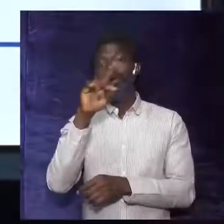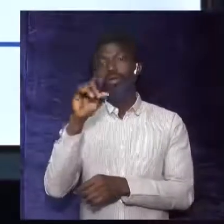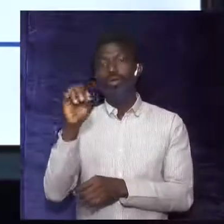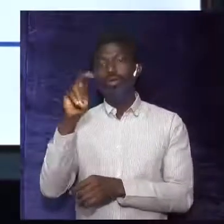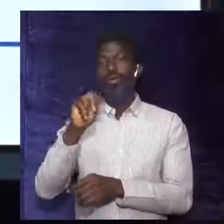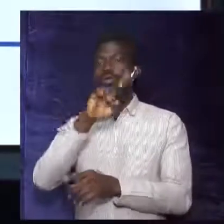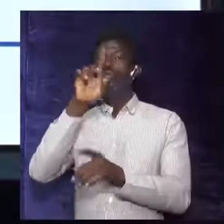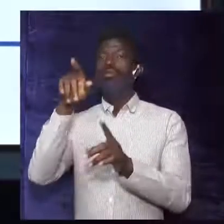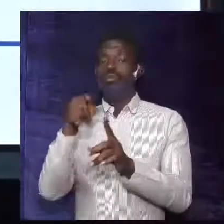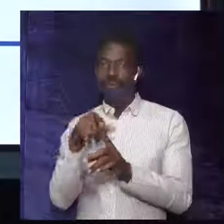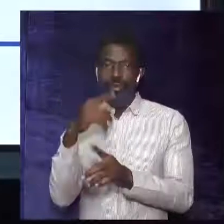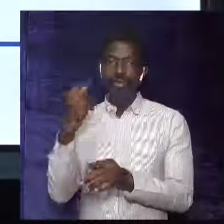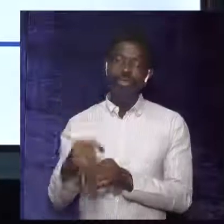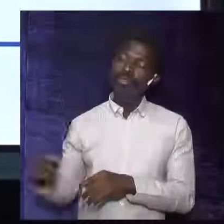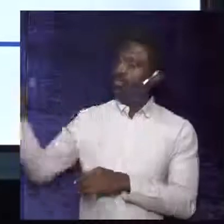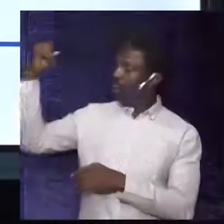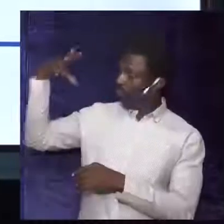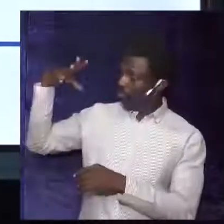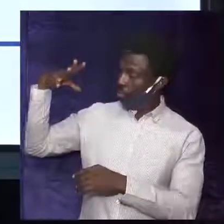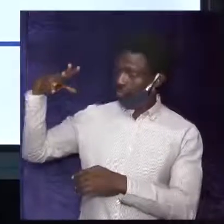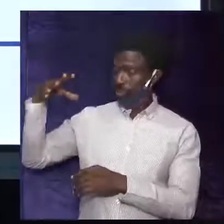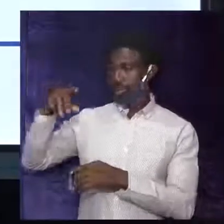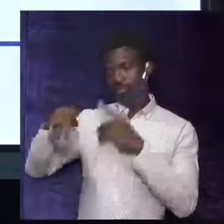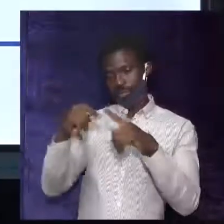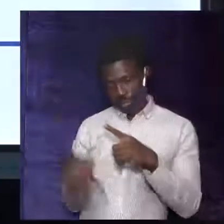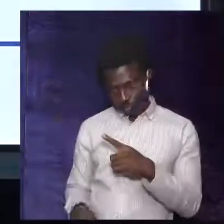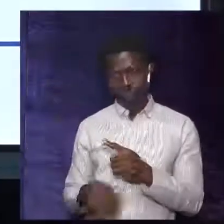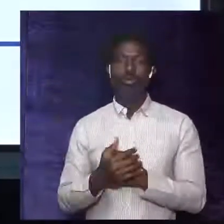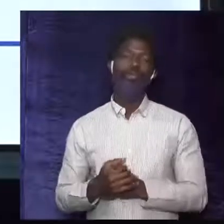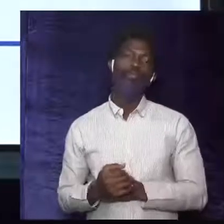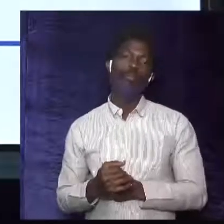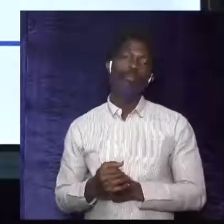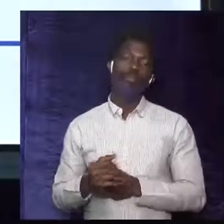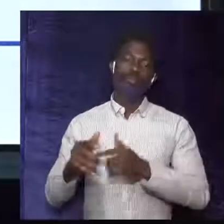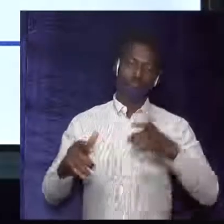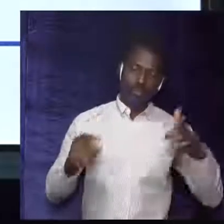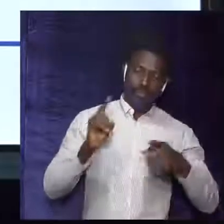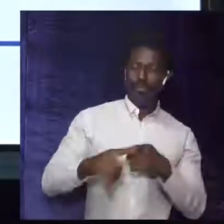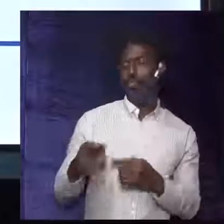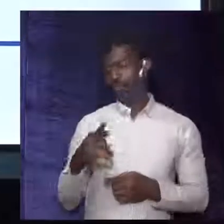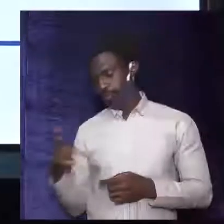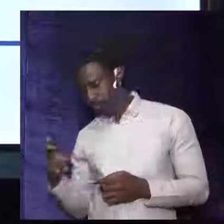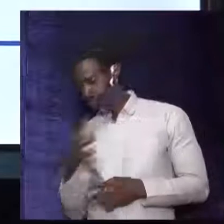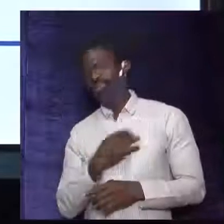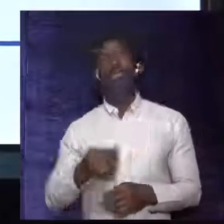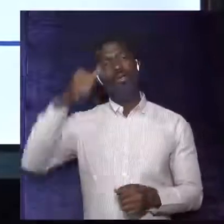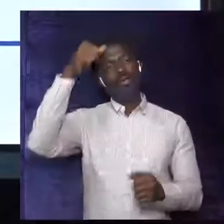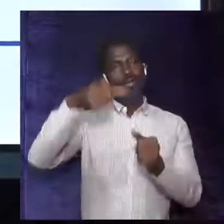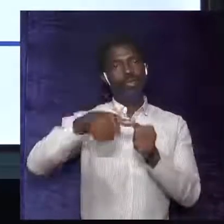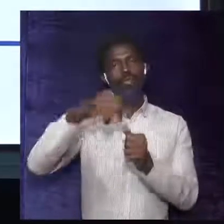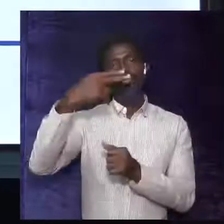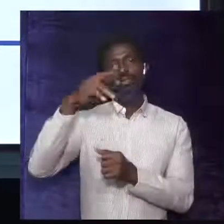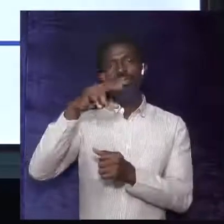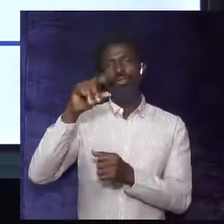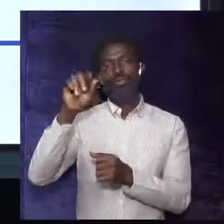horizontal, remember the horizon where the sun sets. You will see it in the video that I'm going to show you, and then you remember left to right, and you remember horizontal